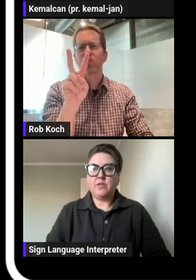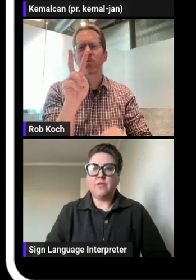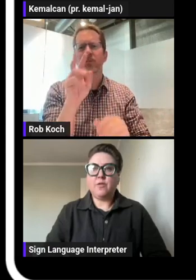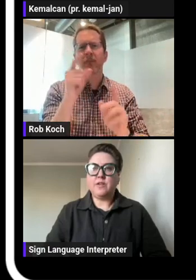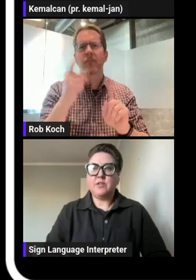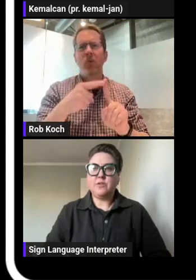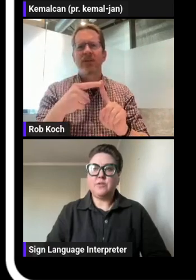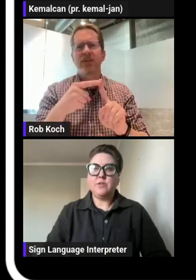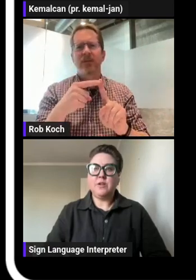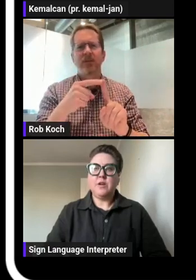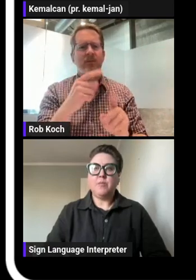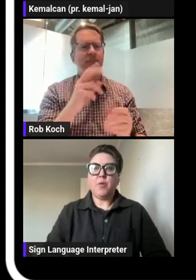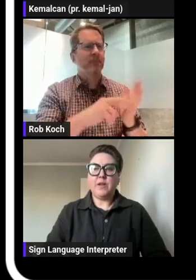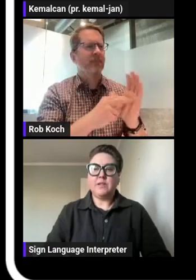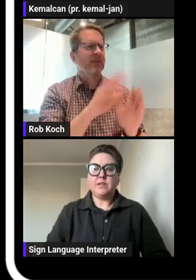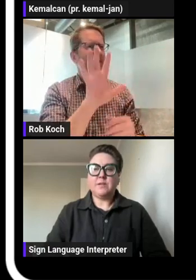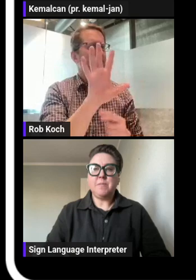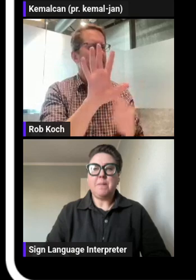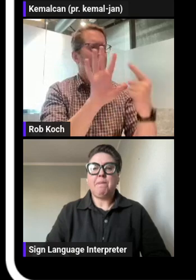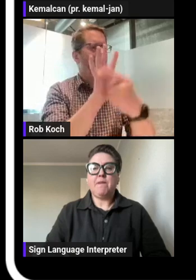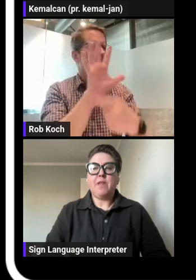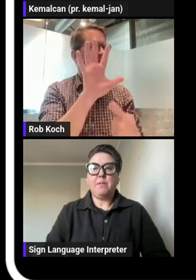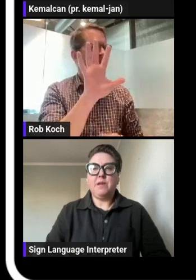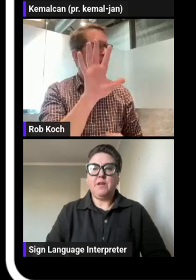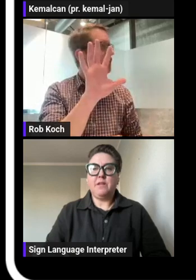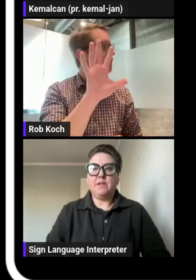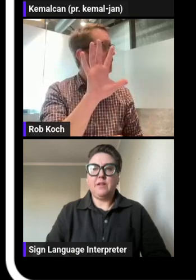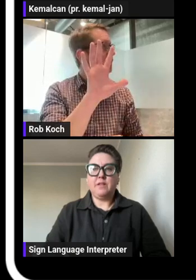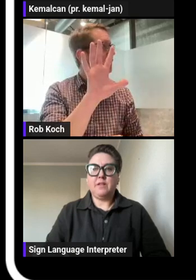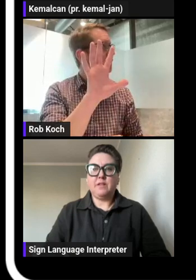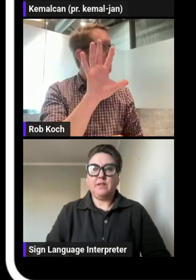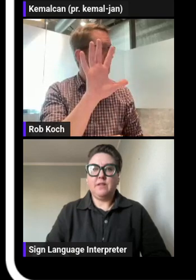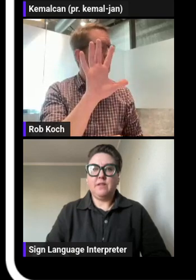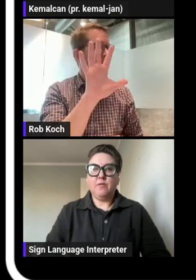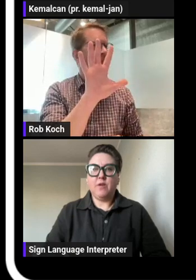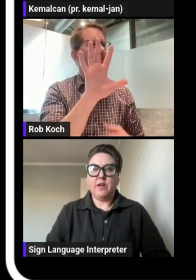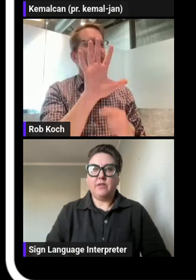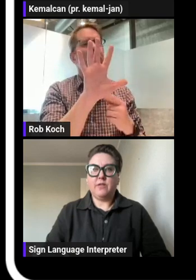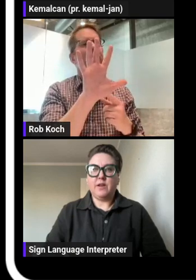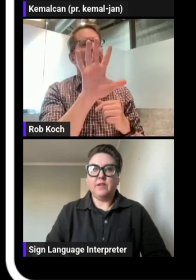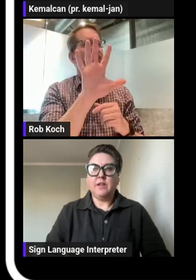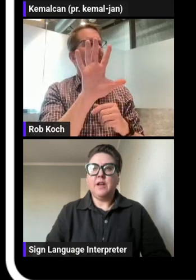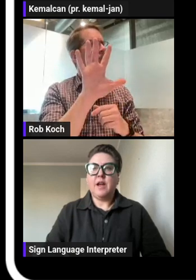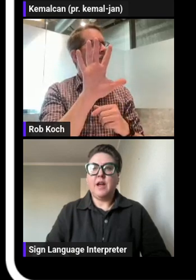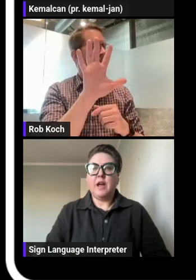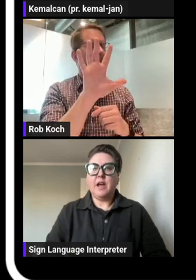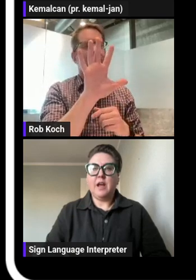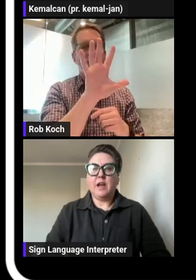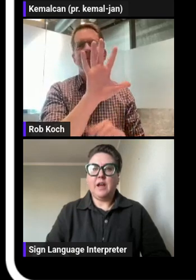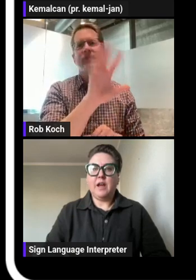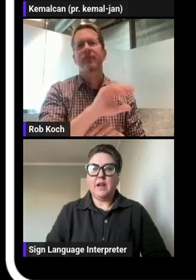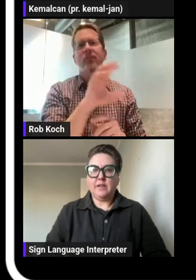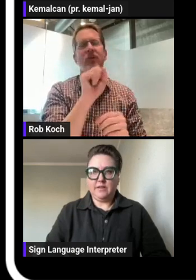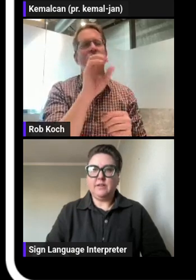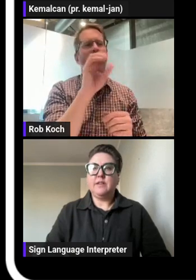the first 42 points. Mhm. That means it's one hand, right?